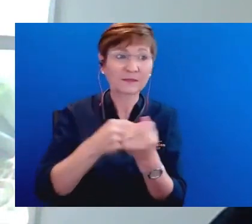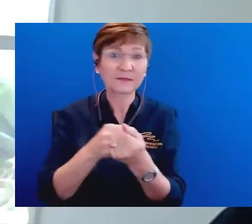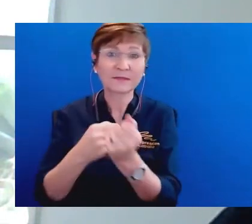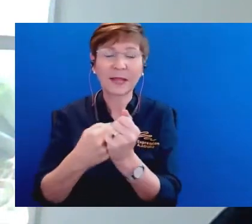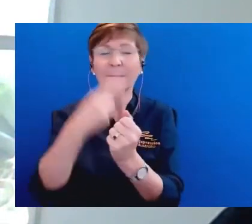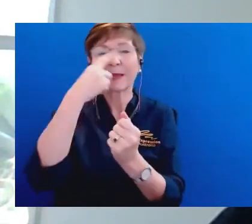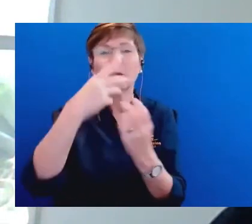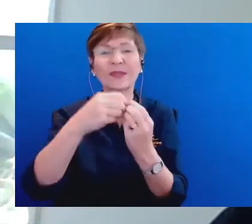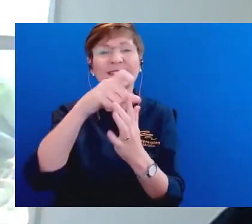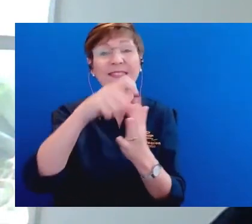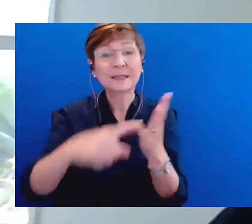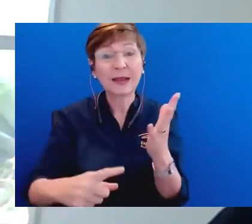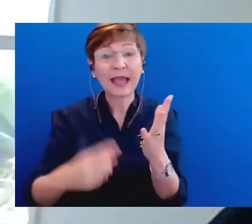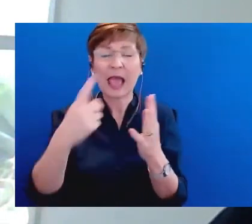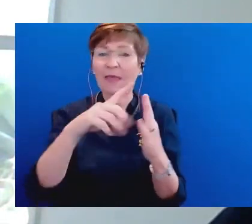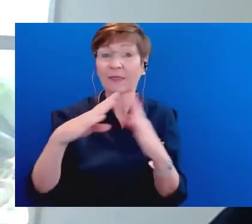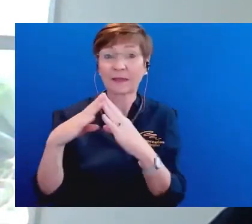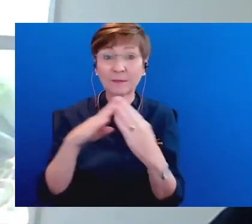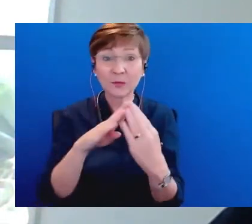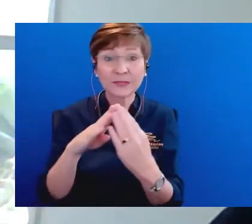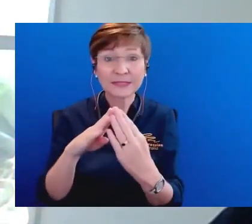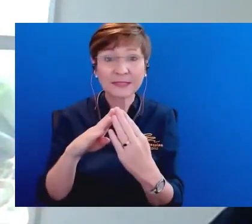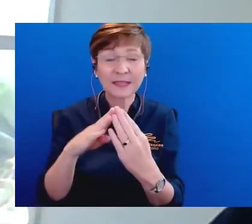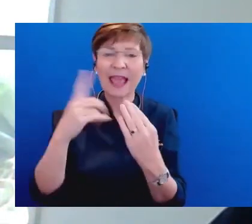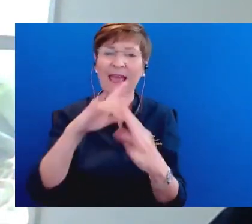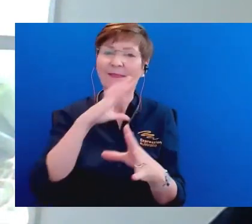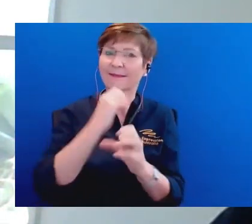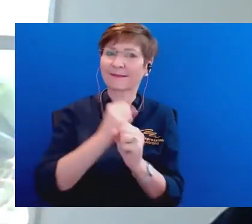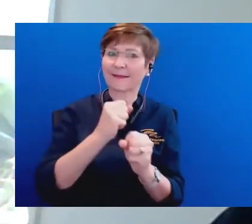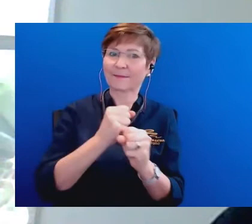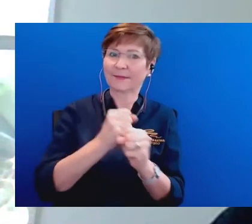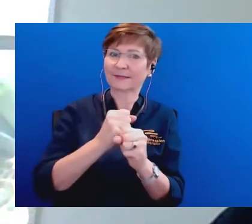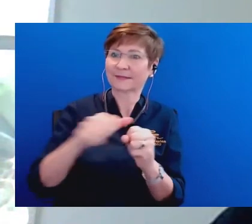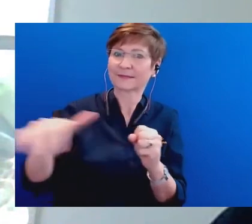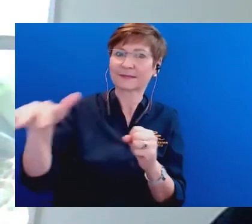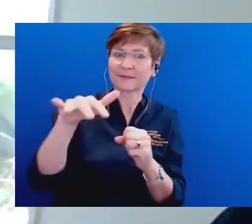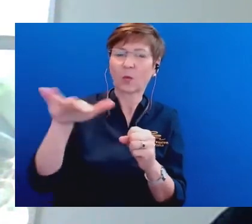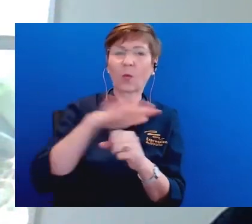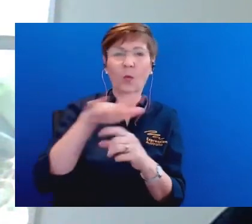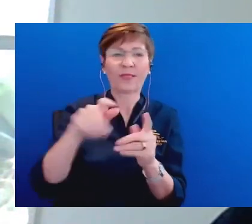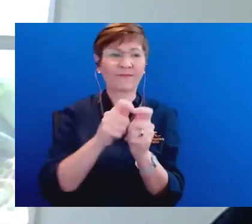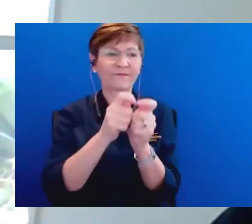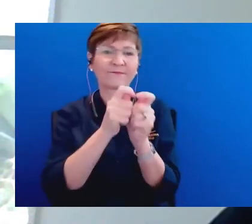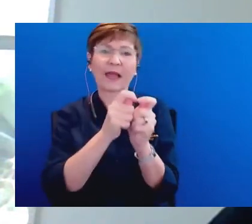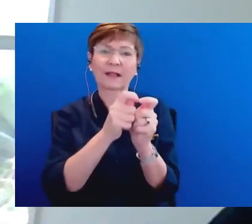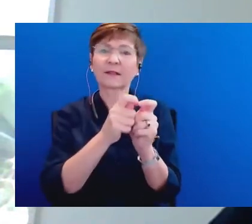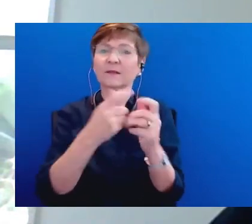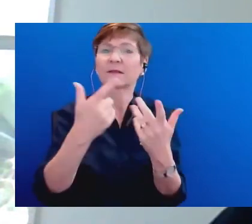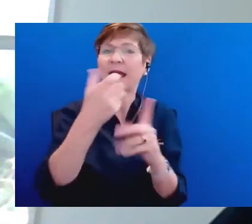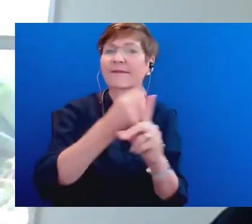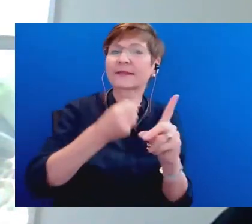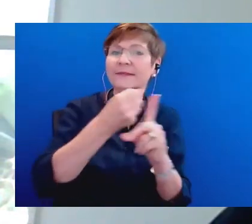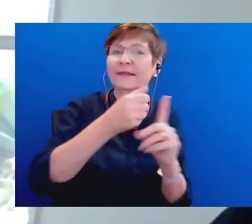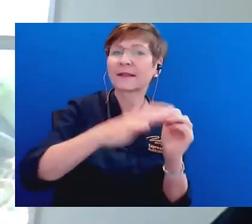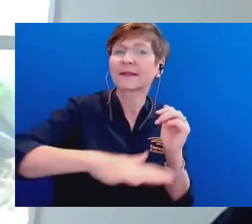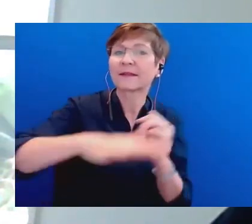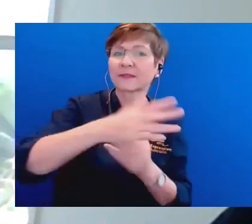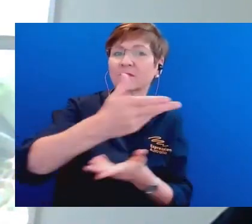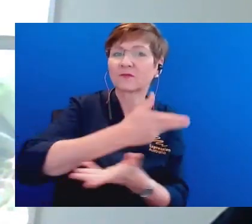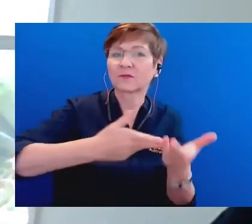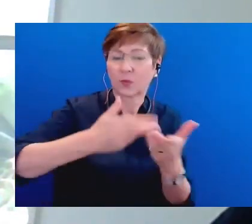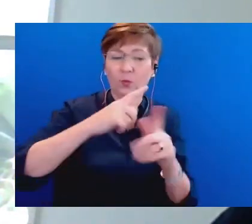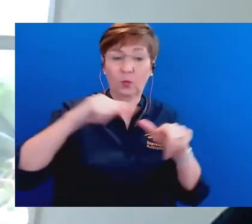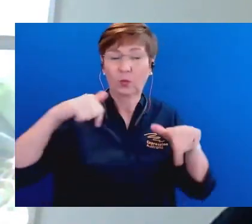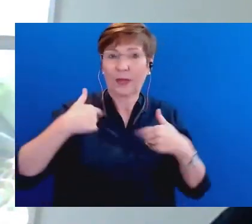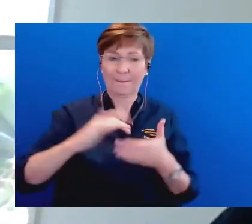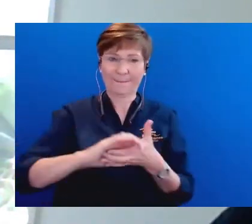themselves, and the community, and the government sector value the advocacy sector conversation. So we are pleased to be able to